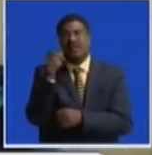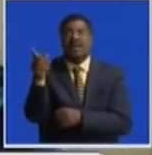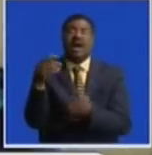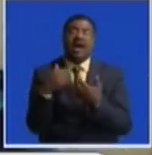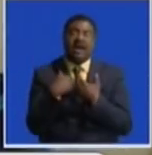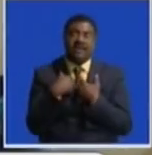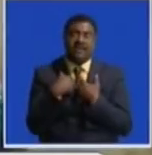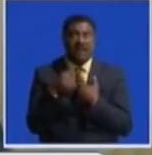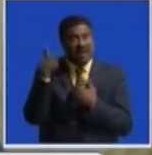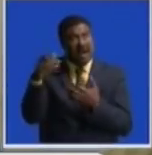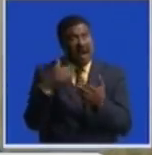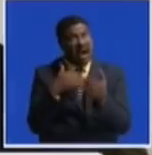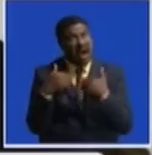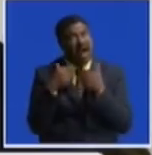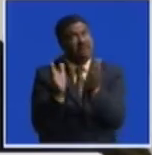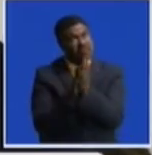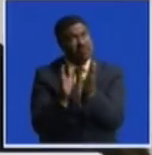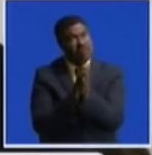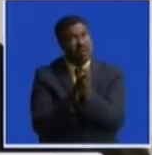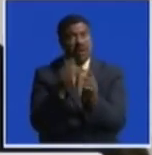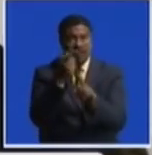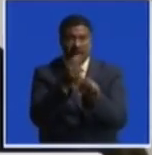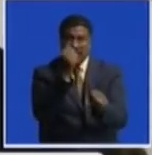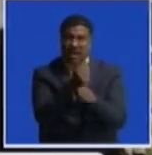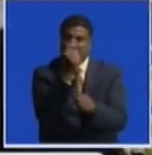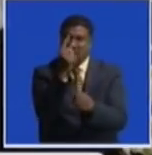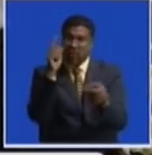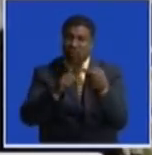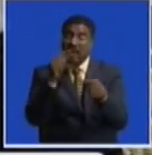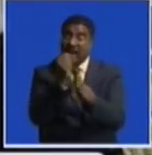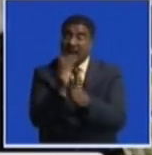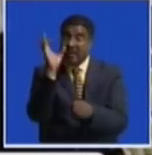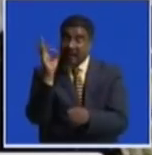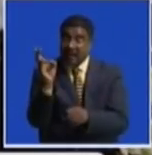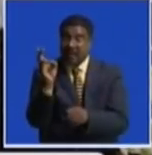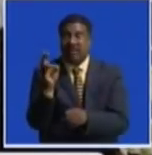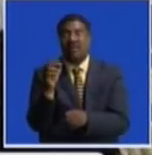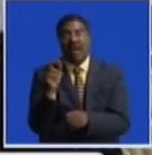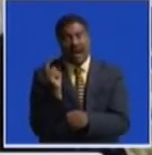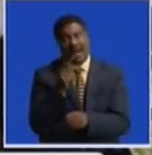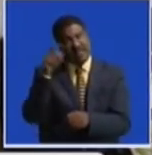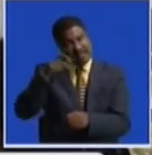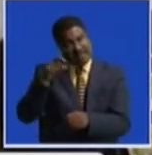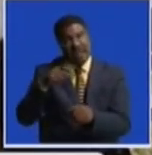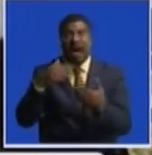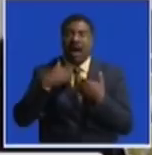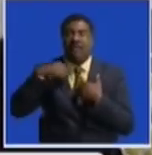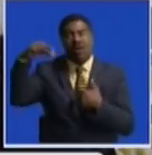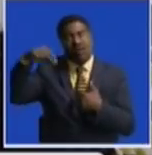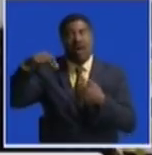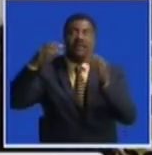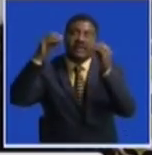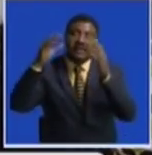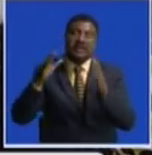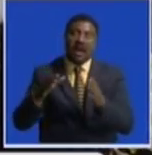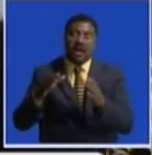also have a school which is running from grade 1 to grade 7. We need to have qualified teachers so that as